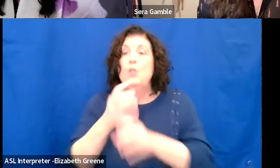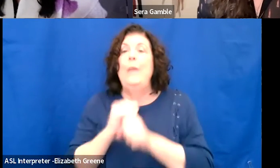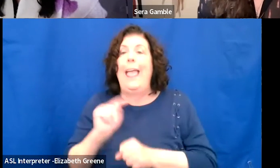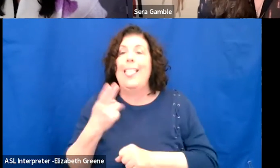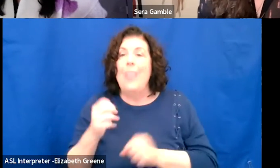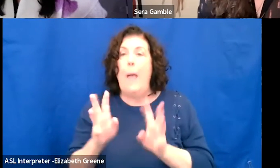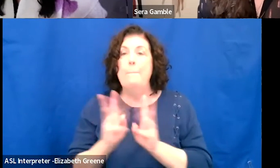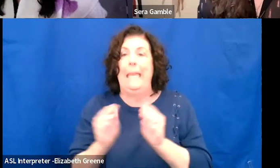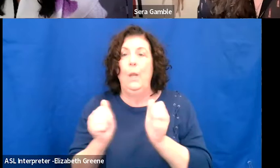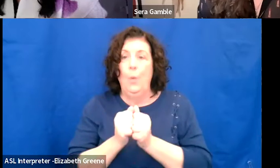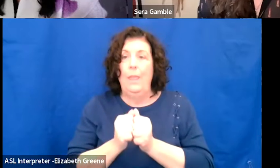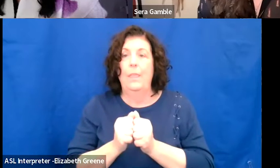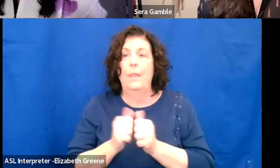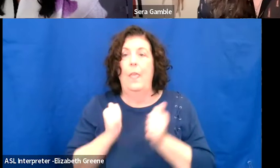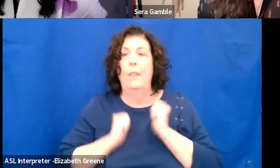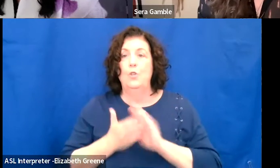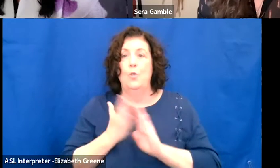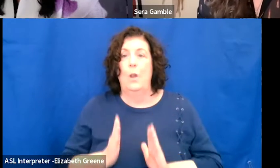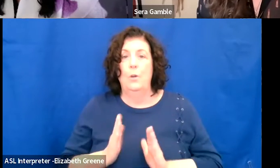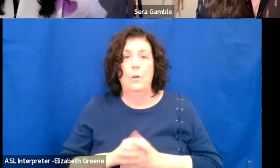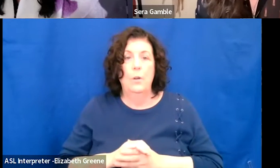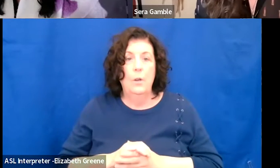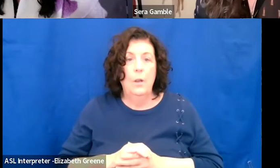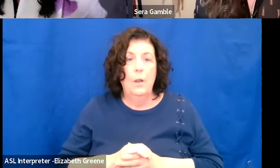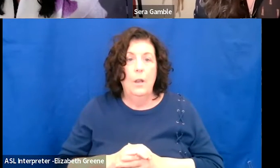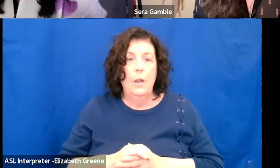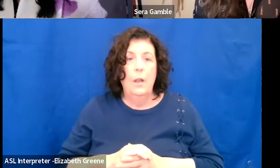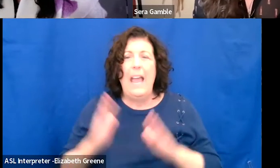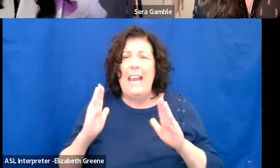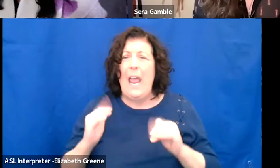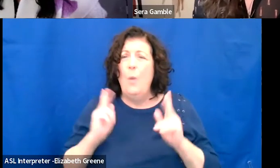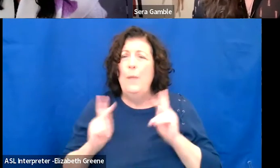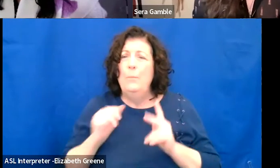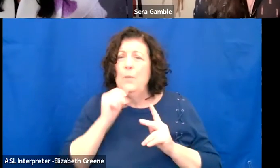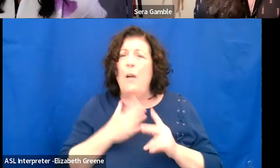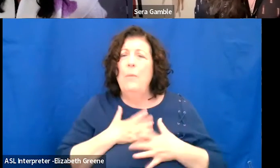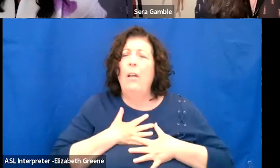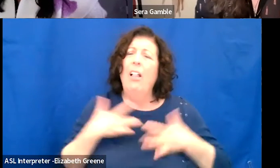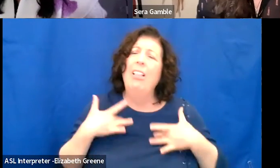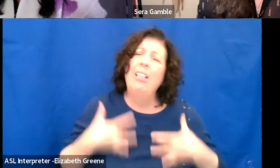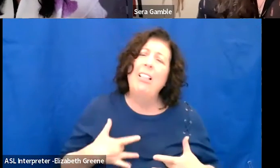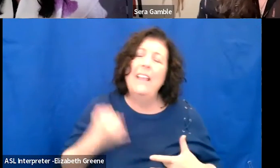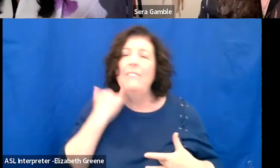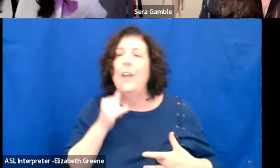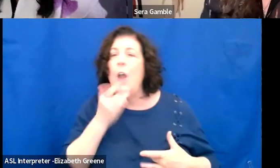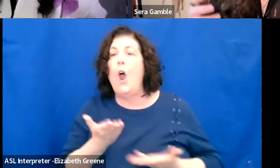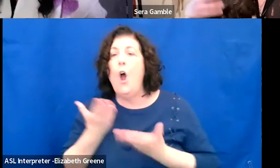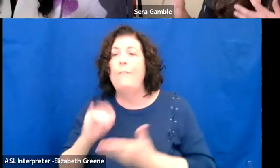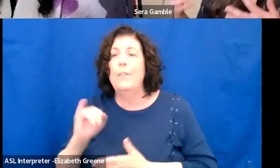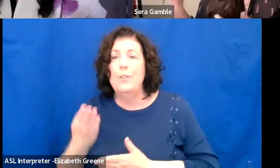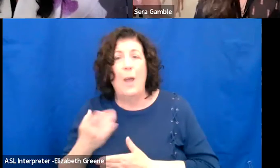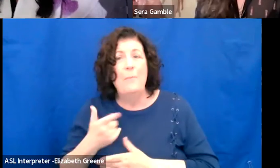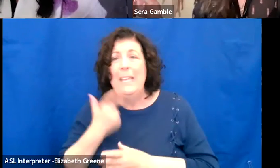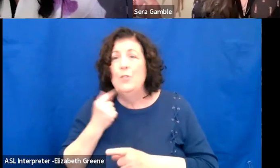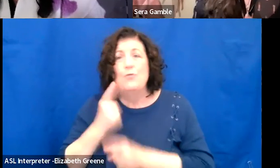And I mean, I hope people don't beat themselves up if they don't get that job, because it really is what you're saying. It's like, if there's another person